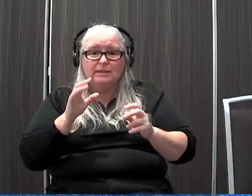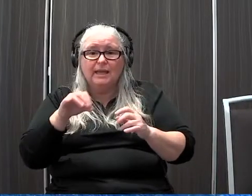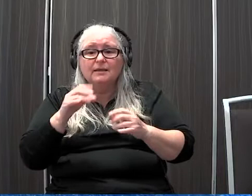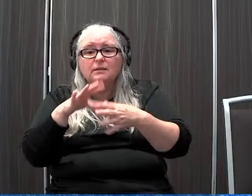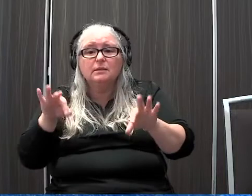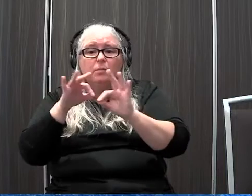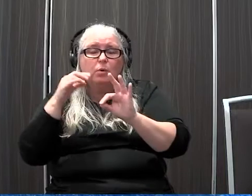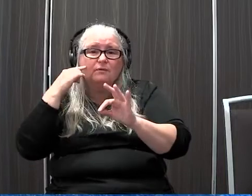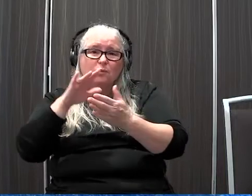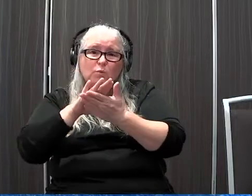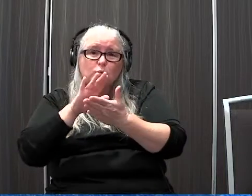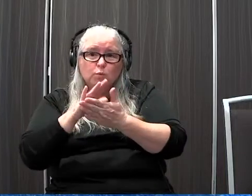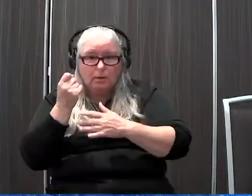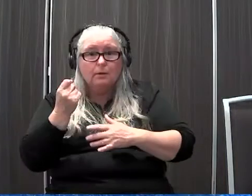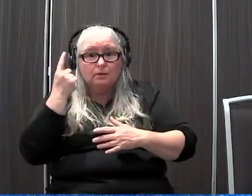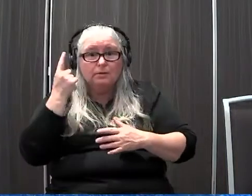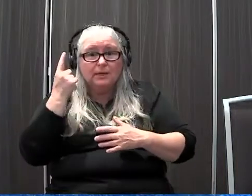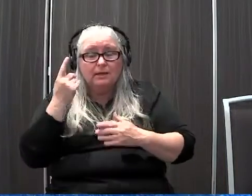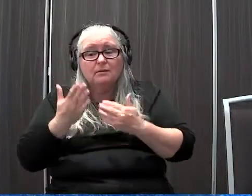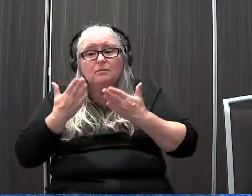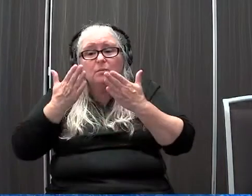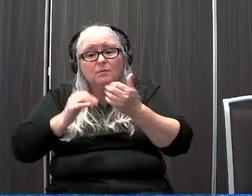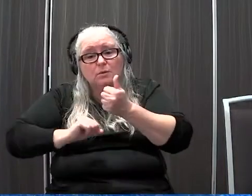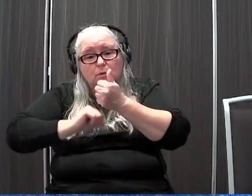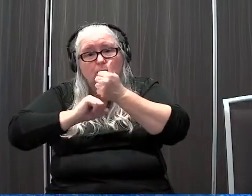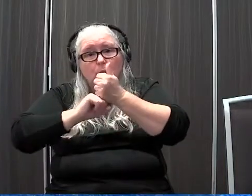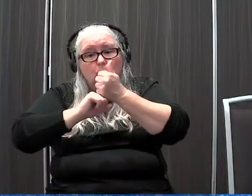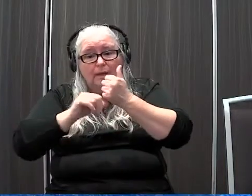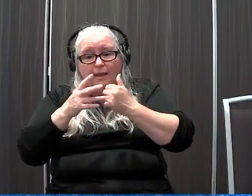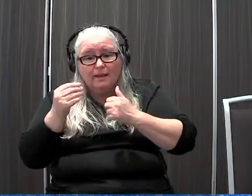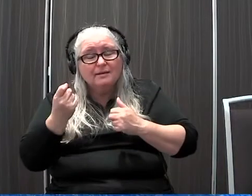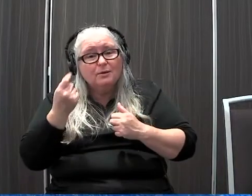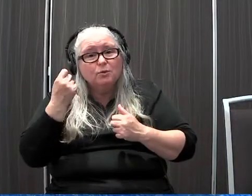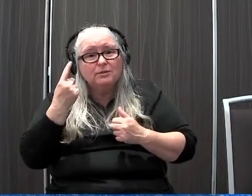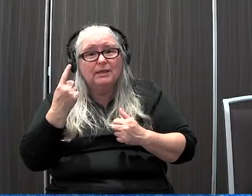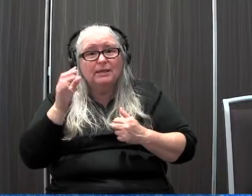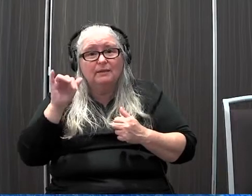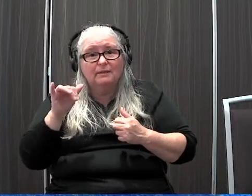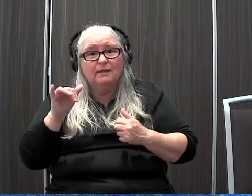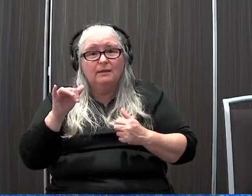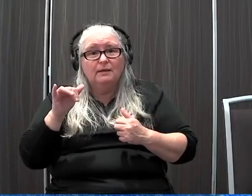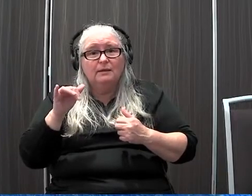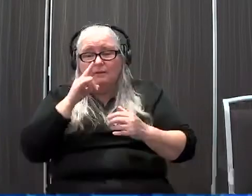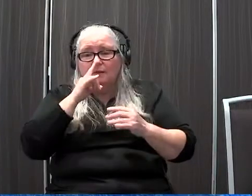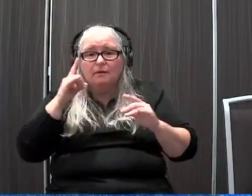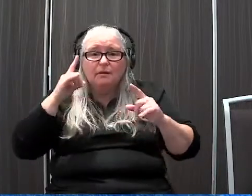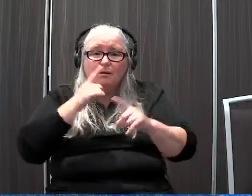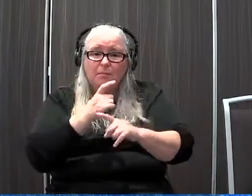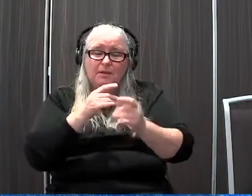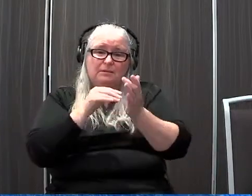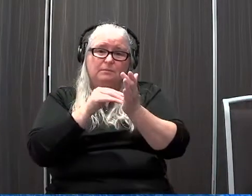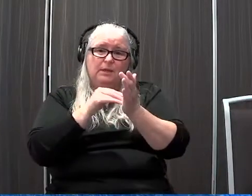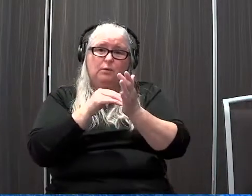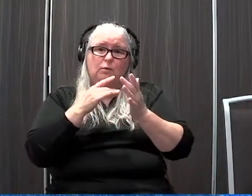helping provide as much support as they can while understanding the really complex medical concerns of